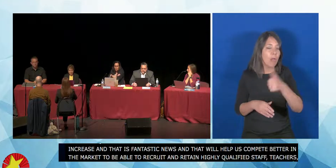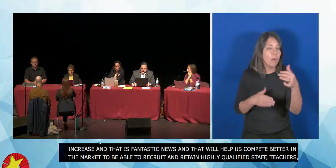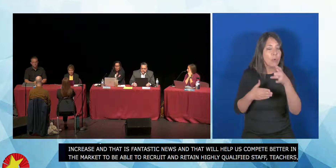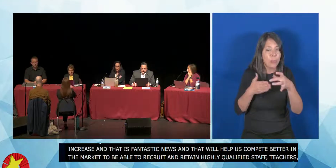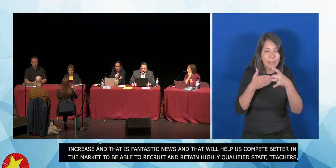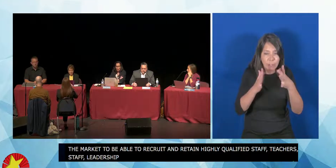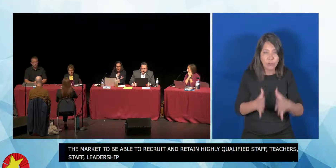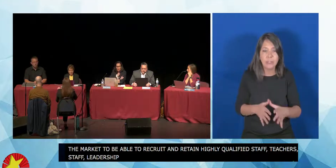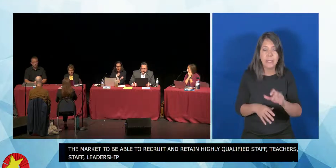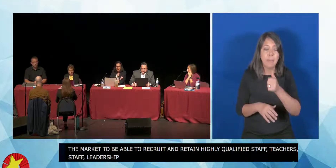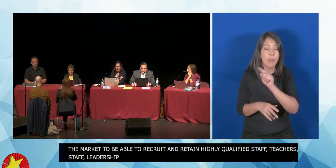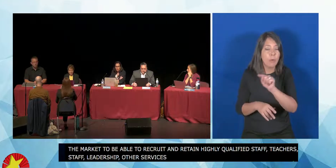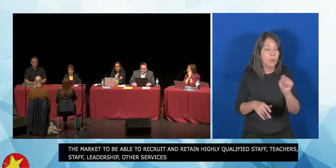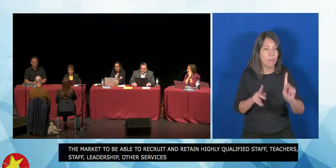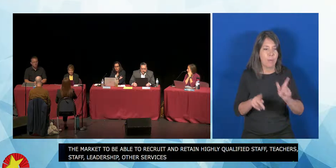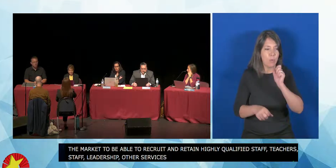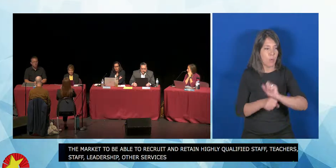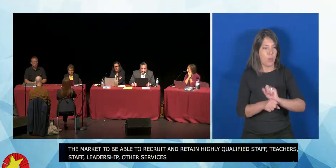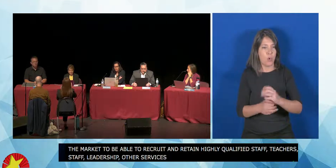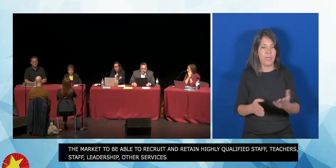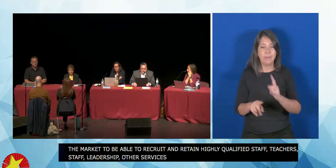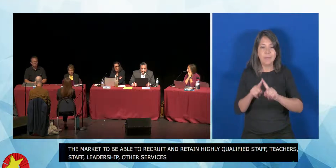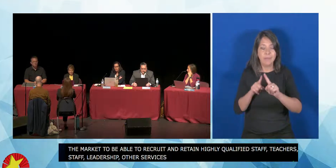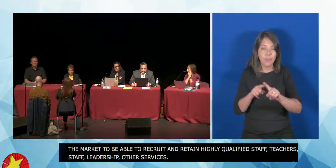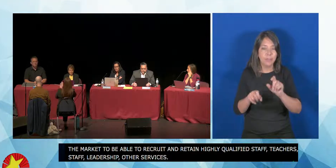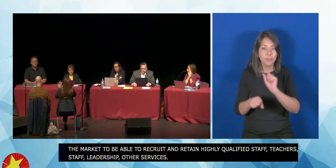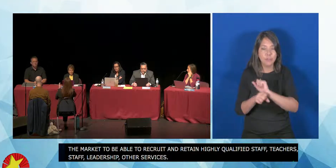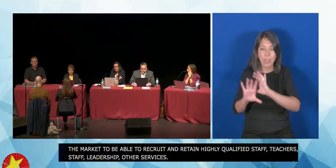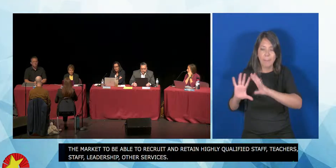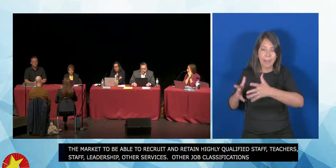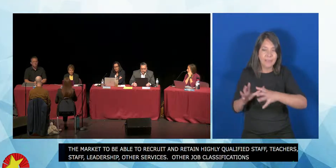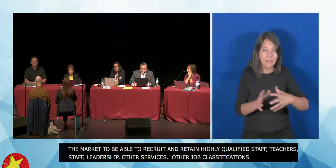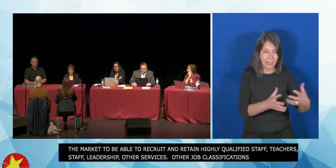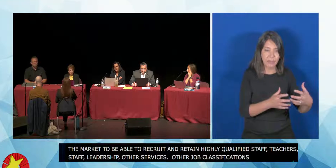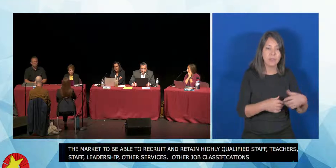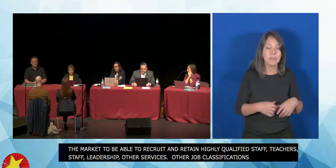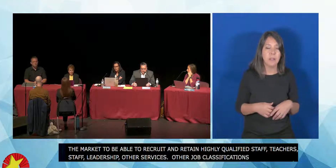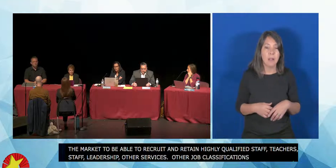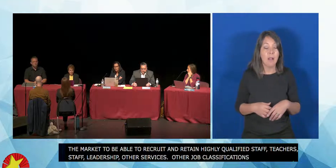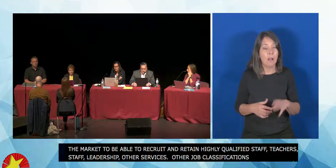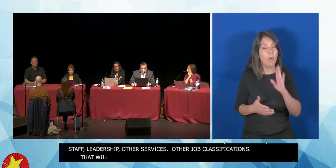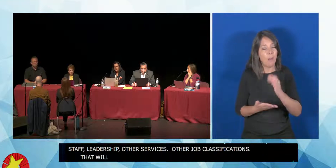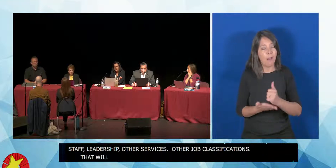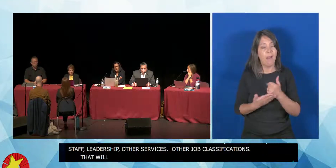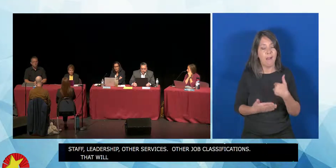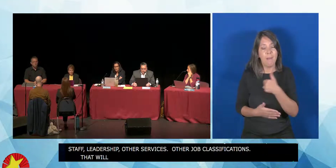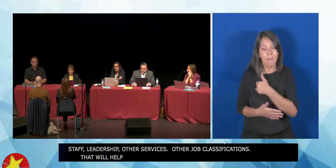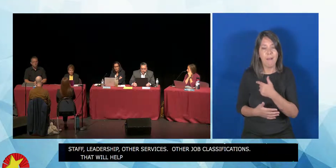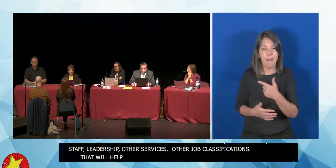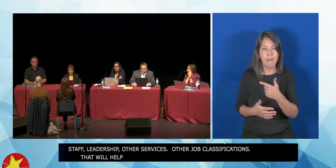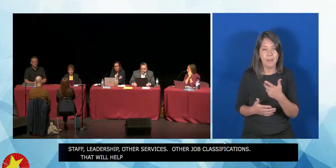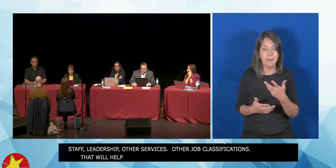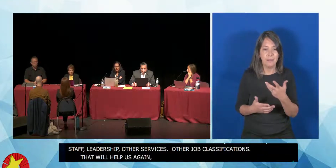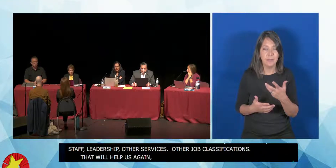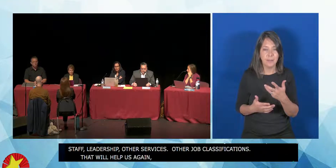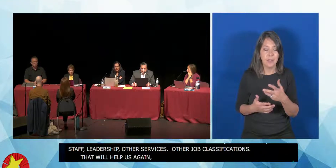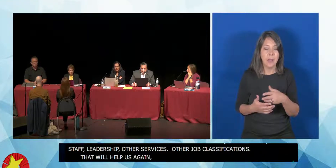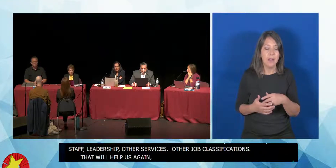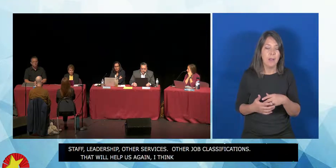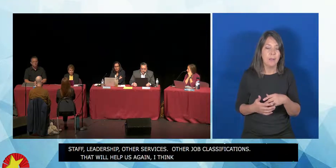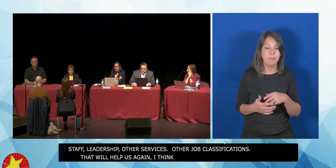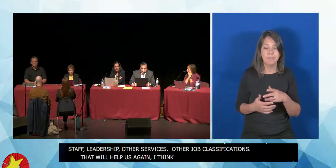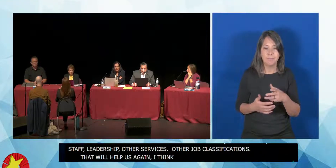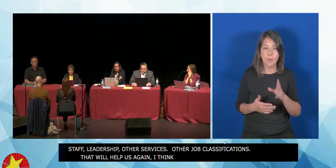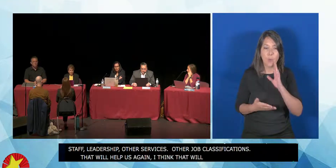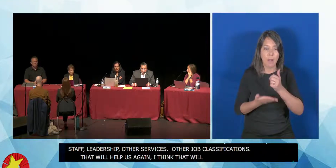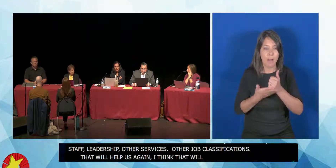services, other job classifications. That will help us, again, I think that will really help us, the agency,